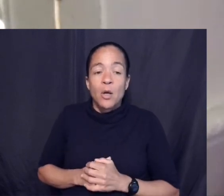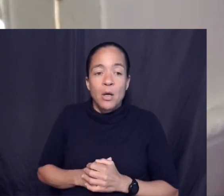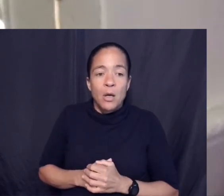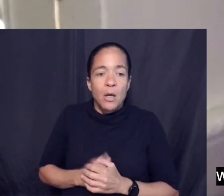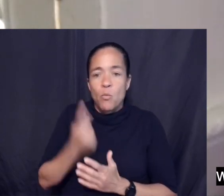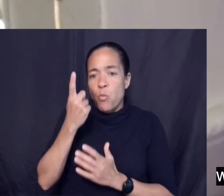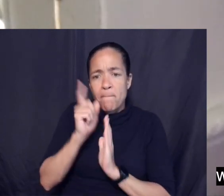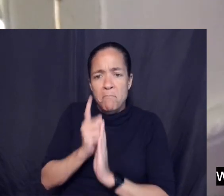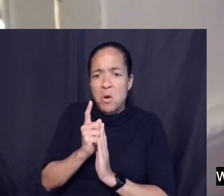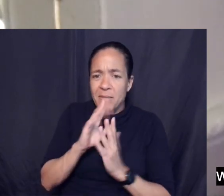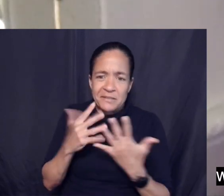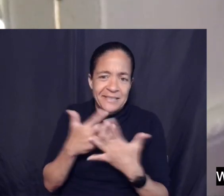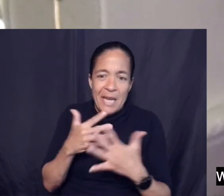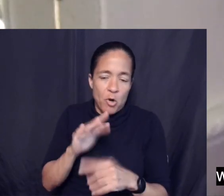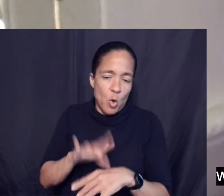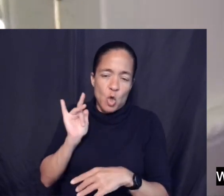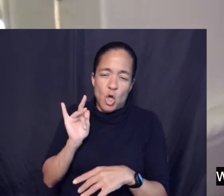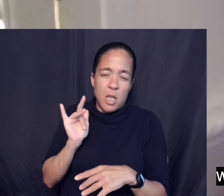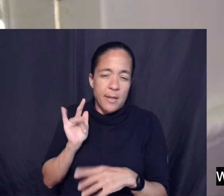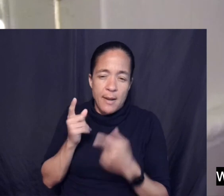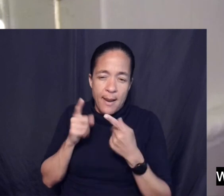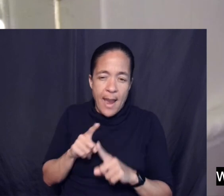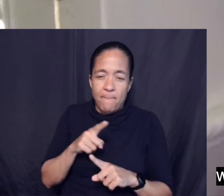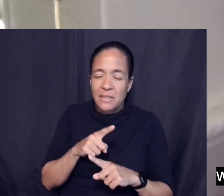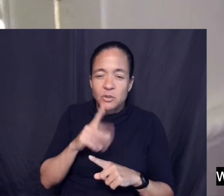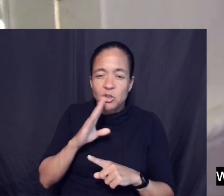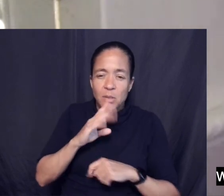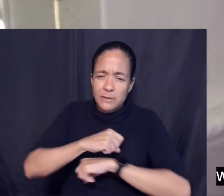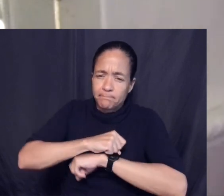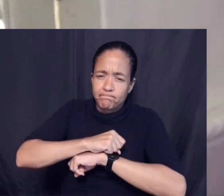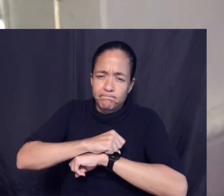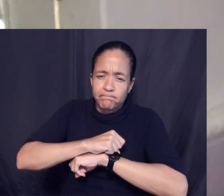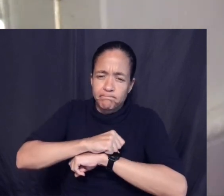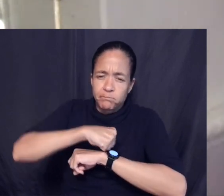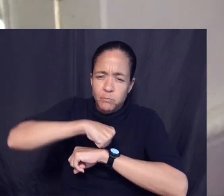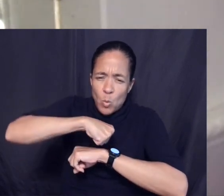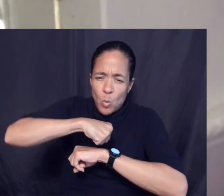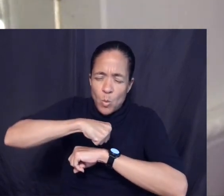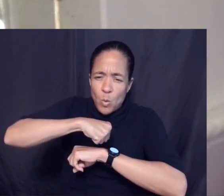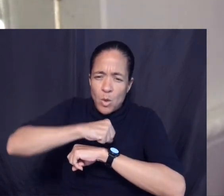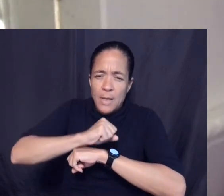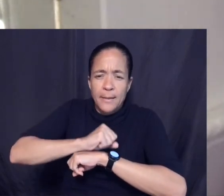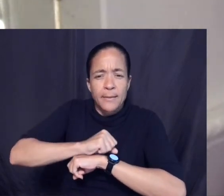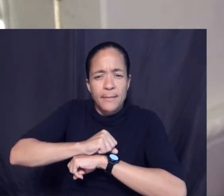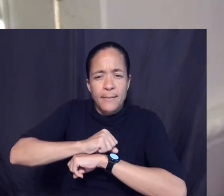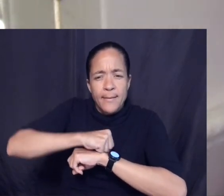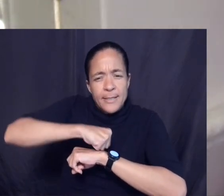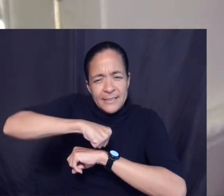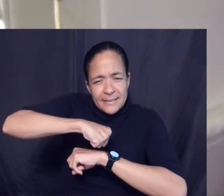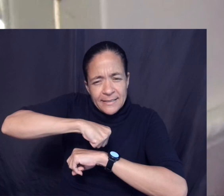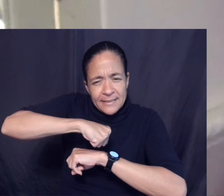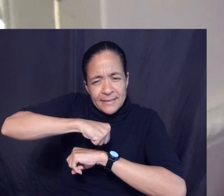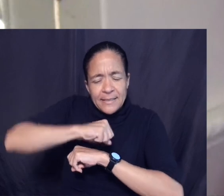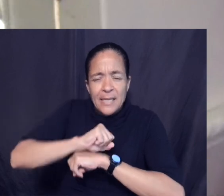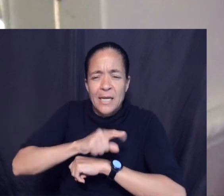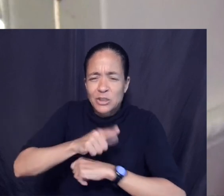scary moment where early on she was arching a bunch and was kind of in a bad place, and she